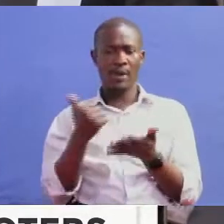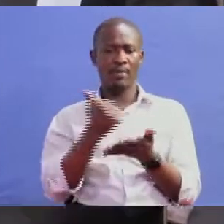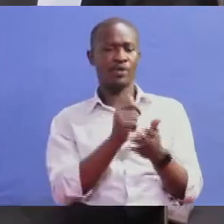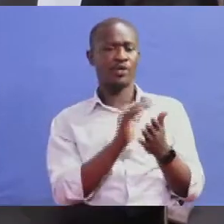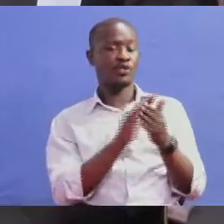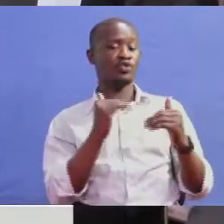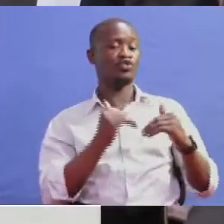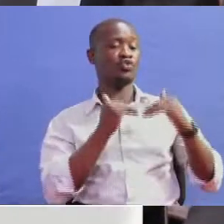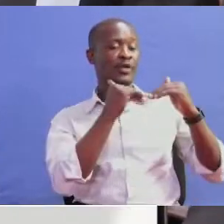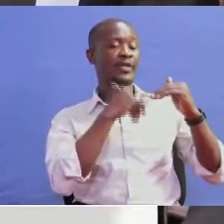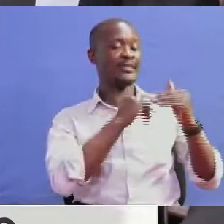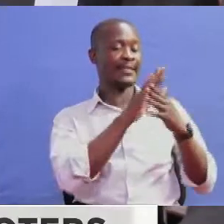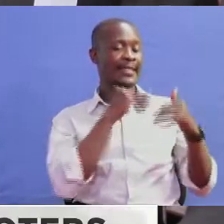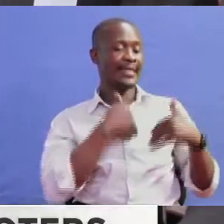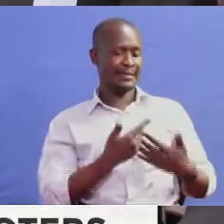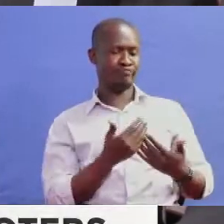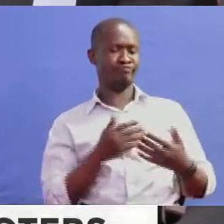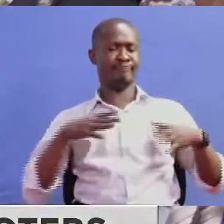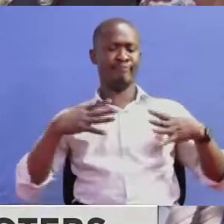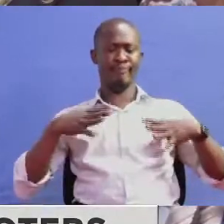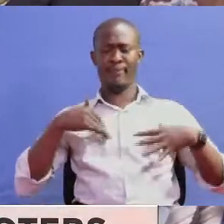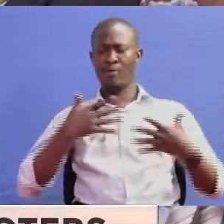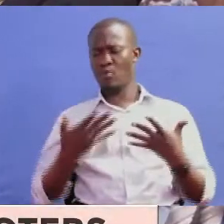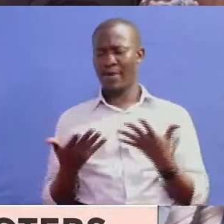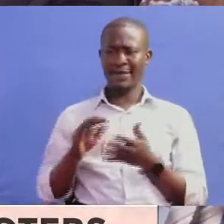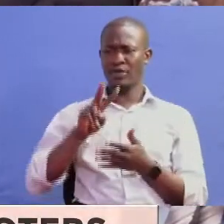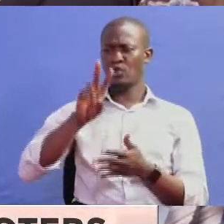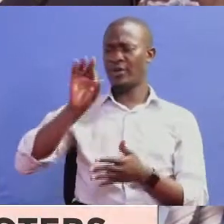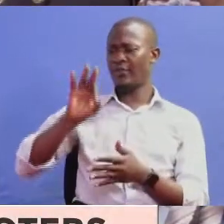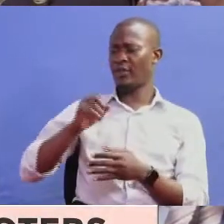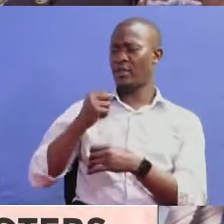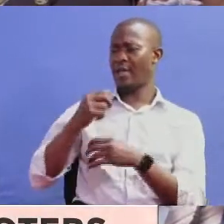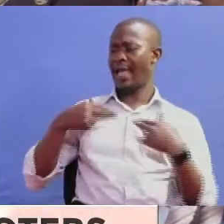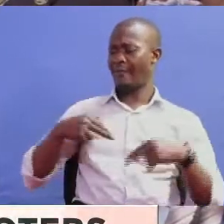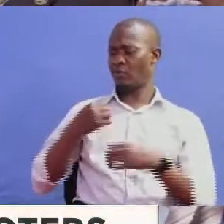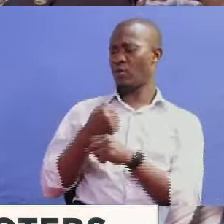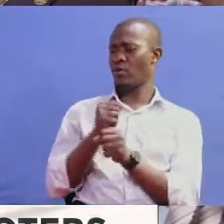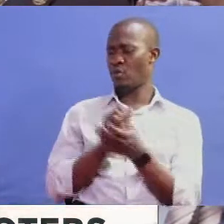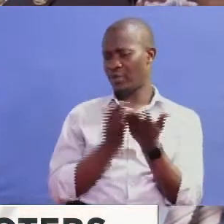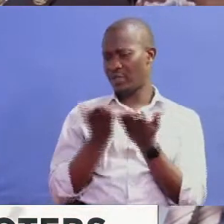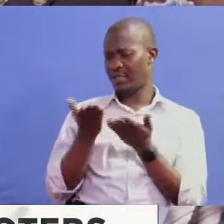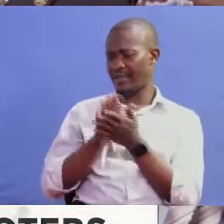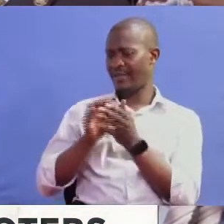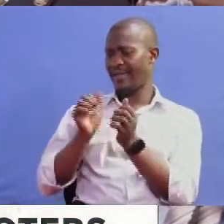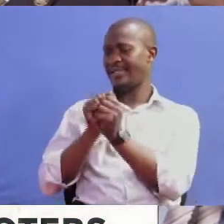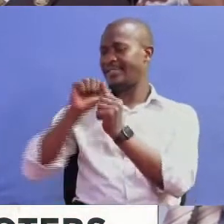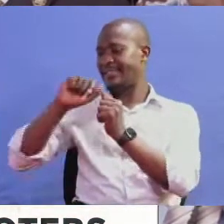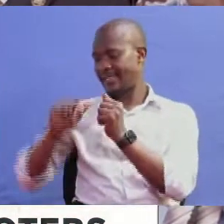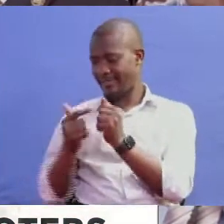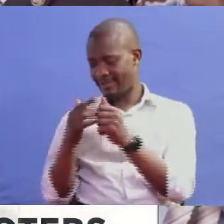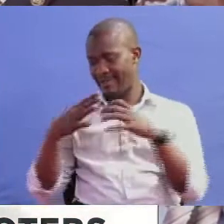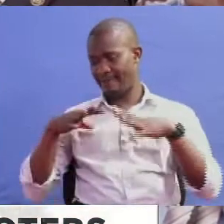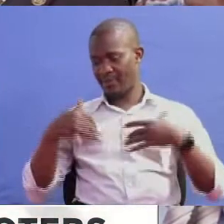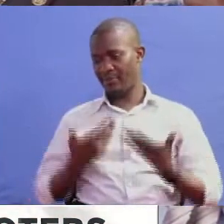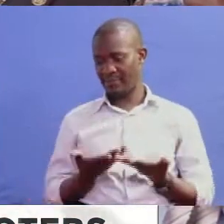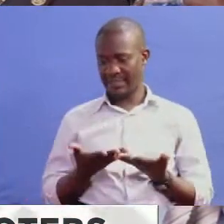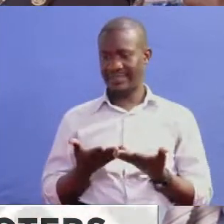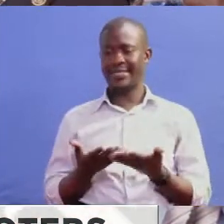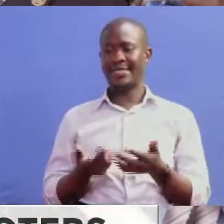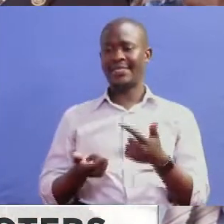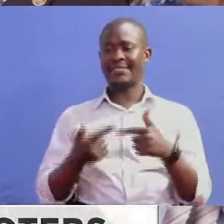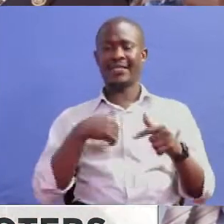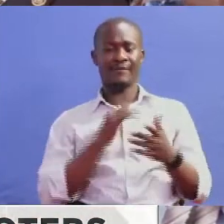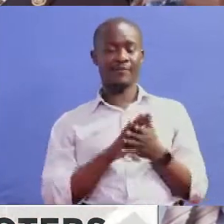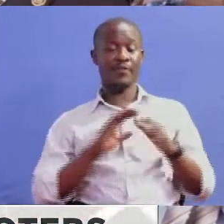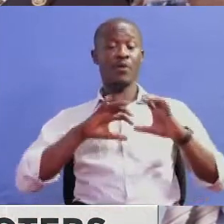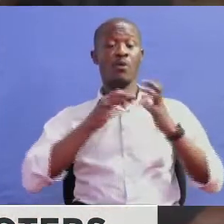increase their ratio to that of population, where 23 health workers will serve a population of 10,000 people, as recommended by World